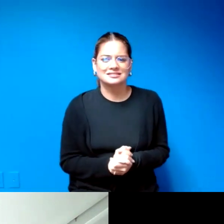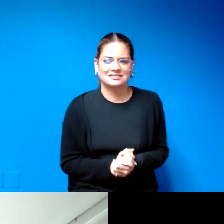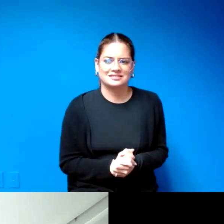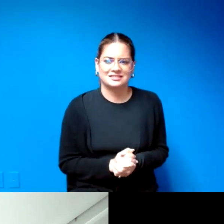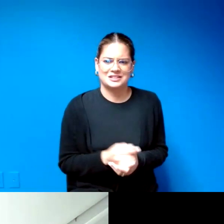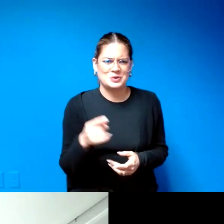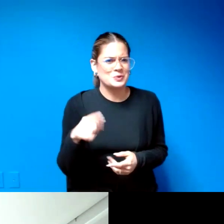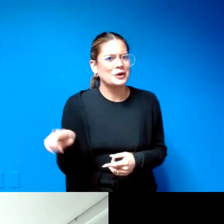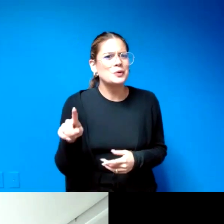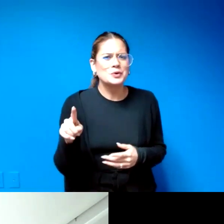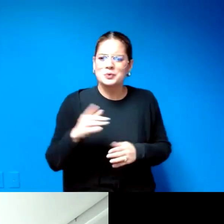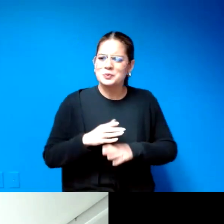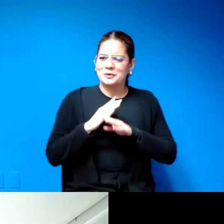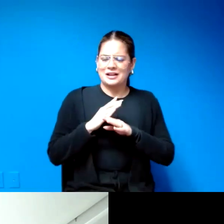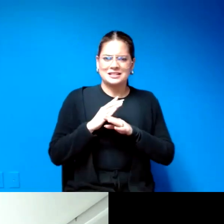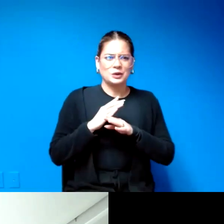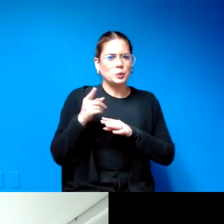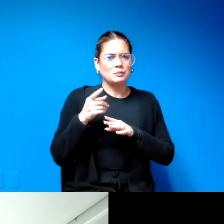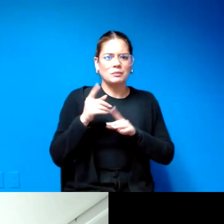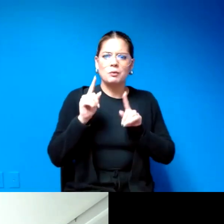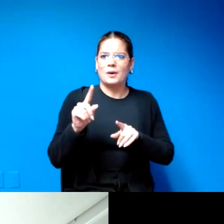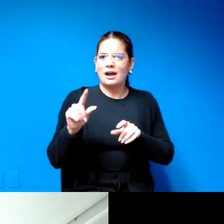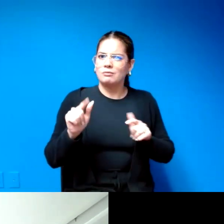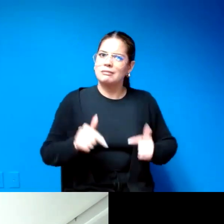way of you living your best life?